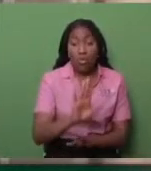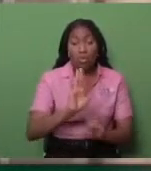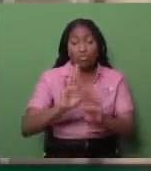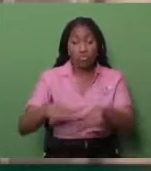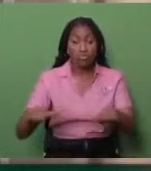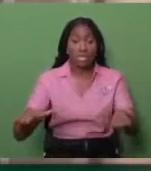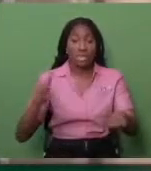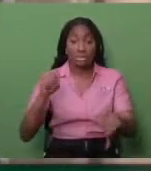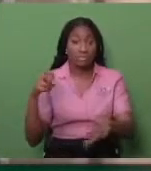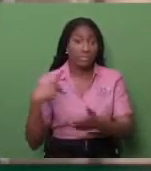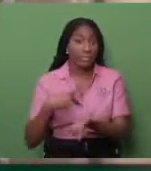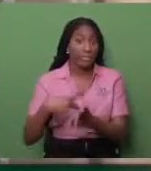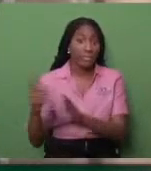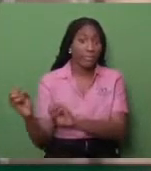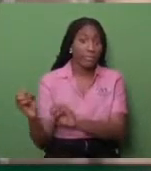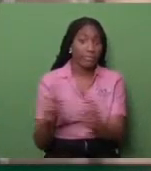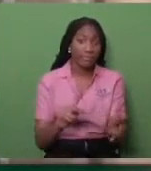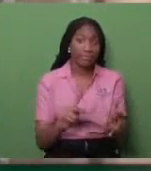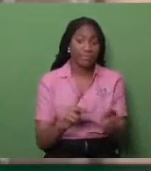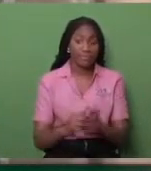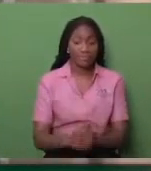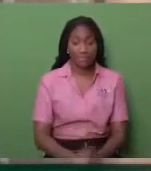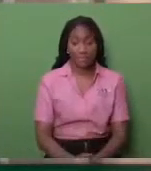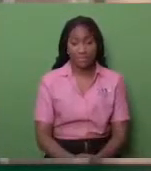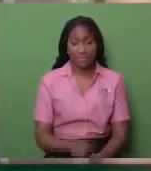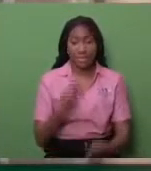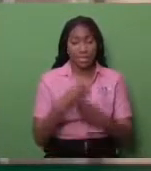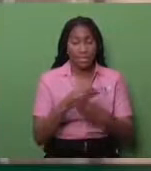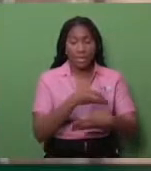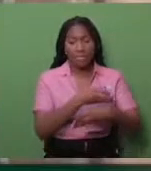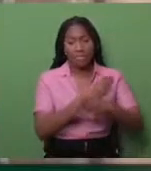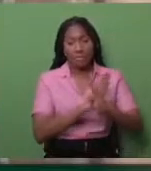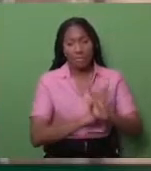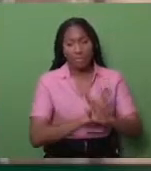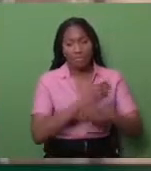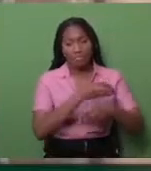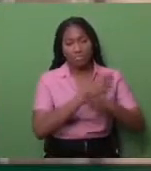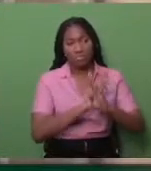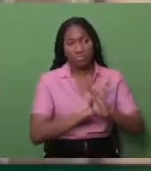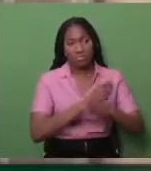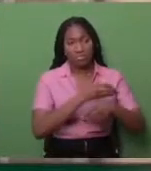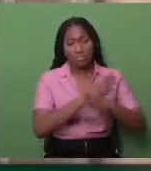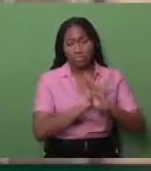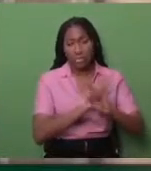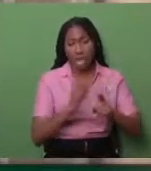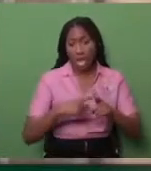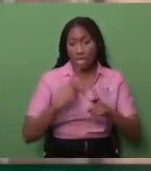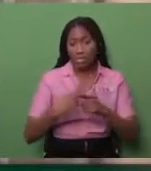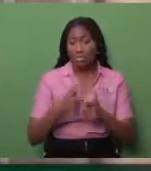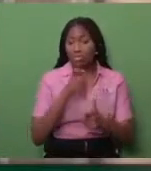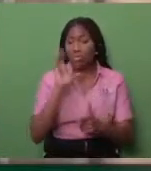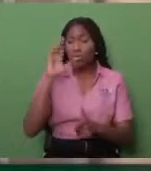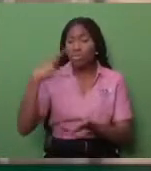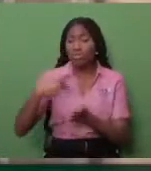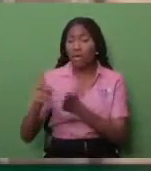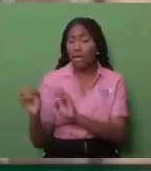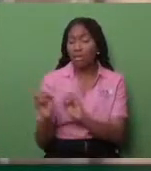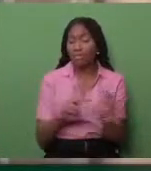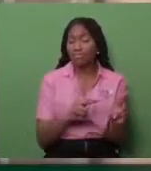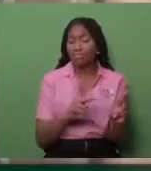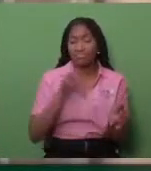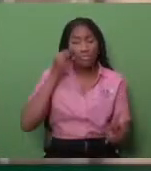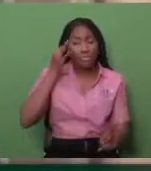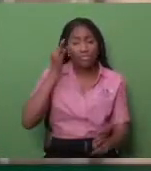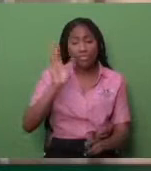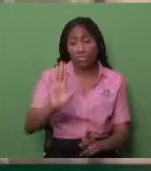spending. They have been borrowing money to spree, and then our children must find that money to repay in the future.